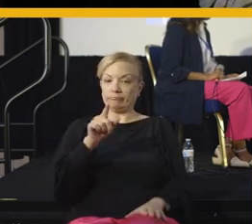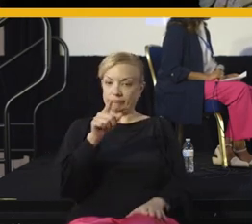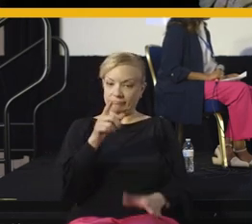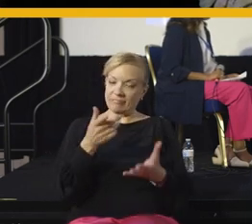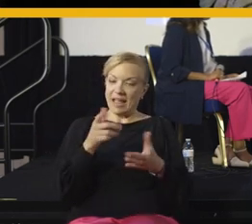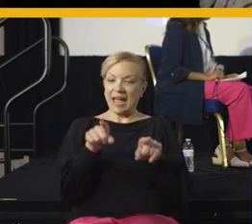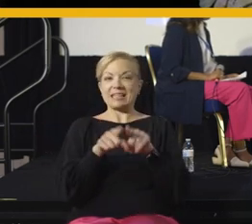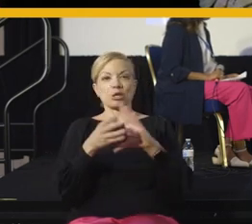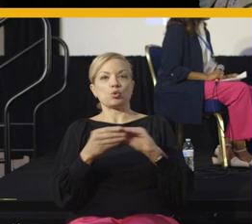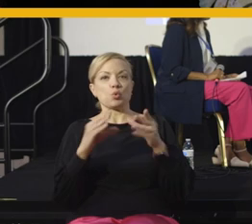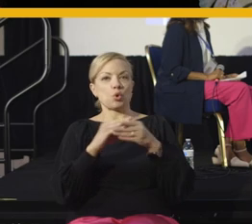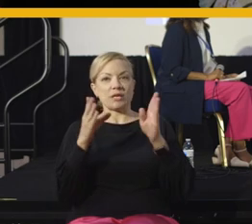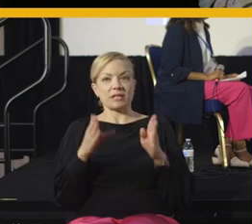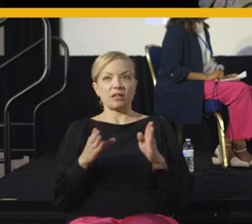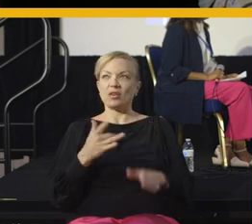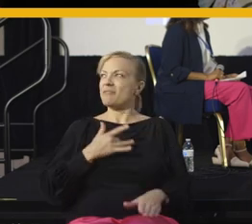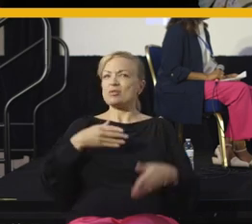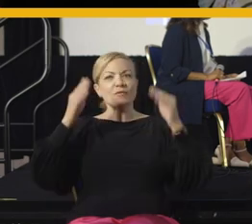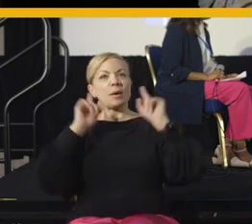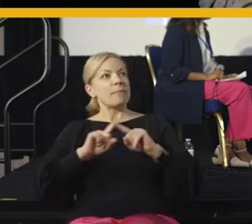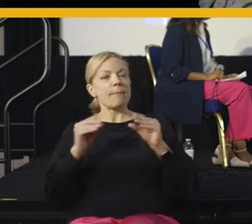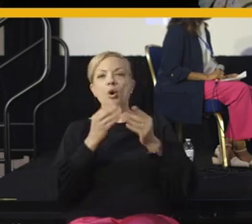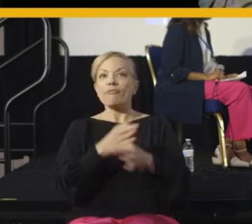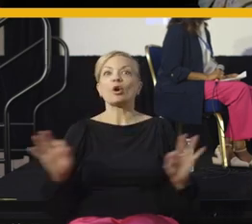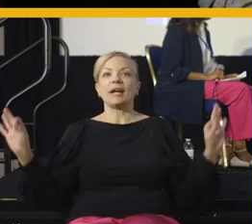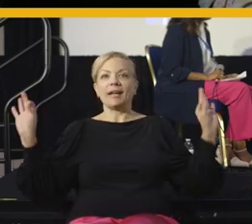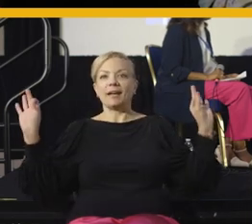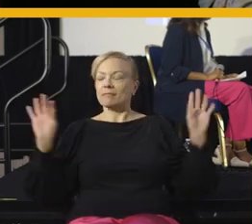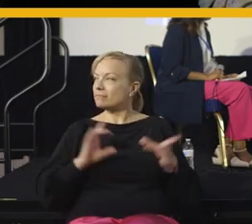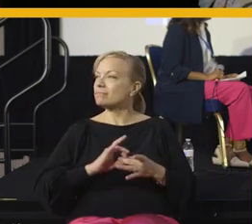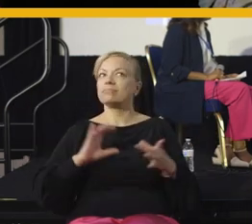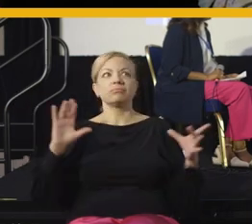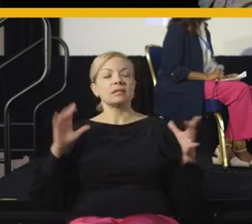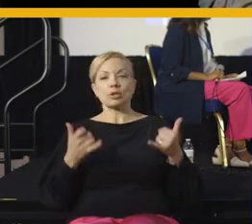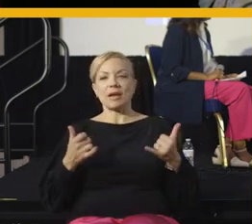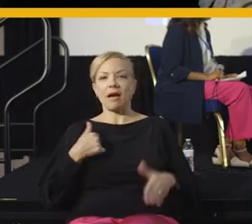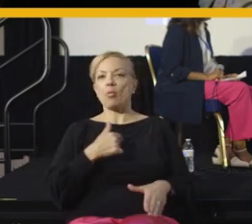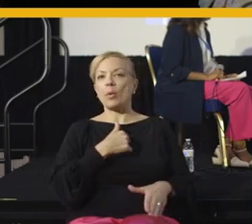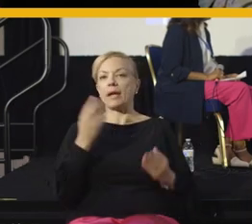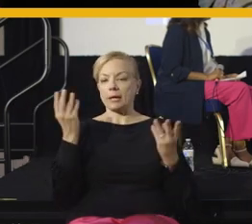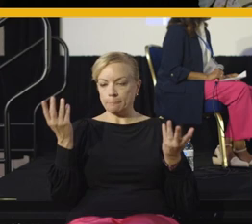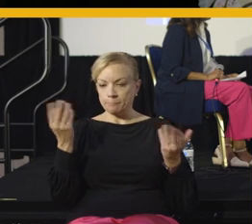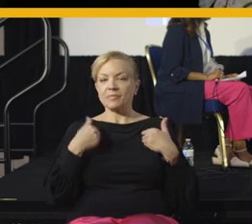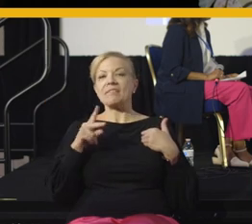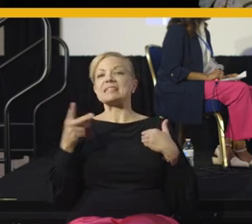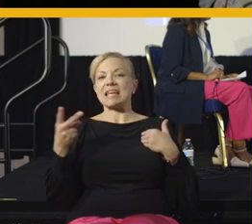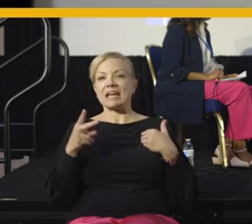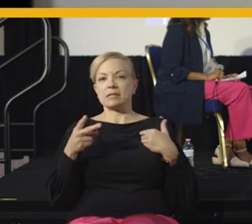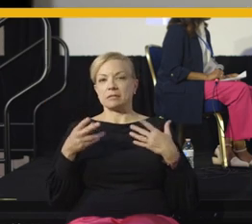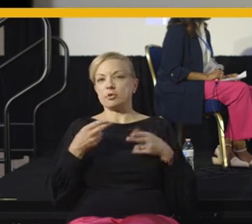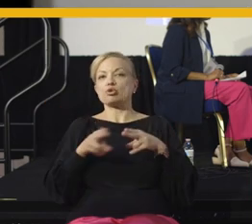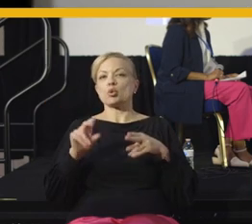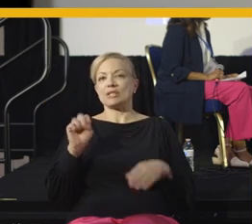very freeing. I think it can be overwhelming at first, but it's actually freeing when you start thinking about it. So we've actually started now a second short